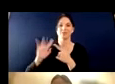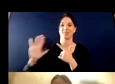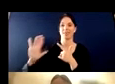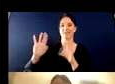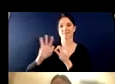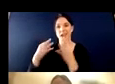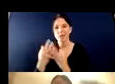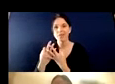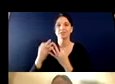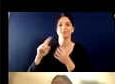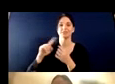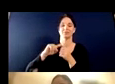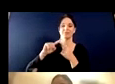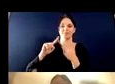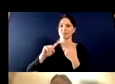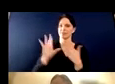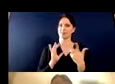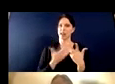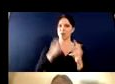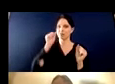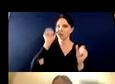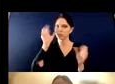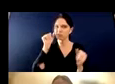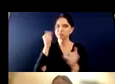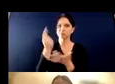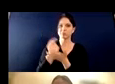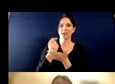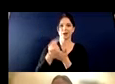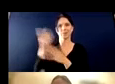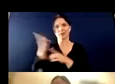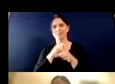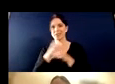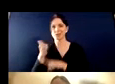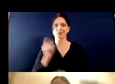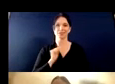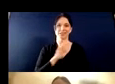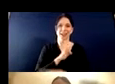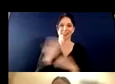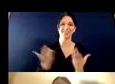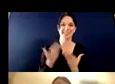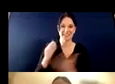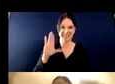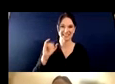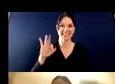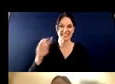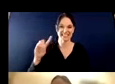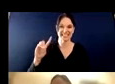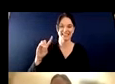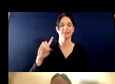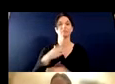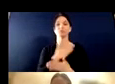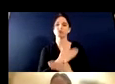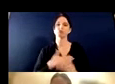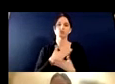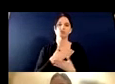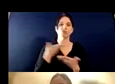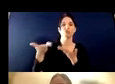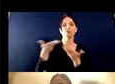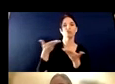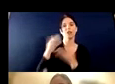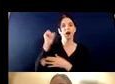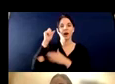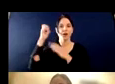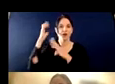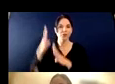group of staff and therapy professionals here at CEID. I also really enjoy serving as the audiologist